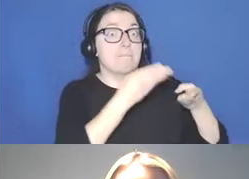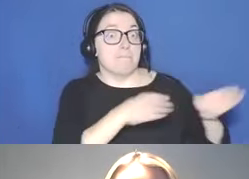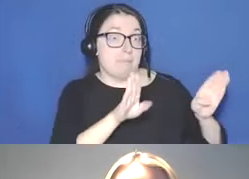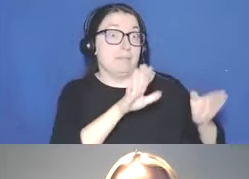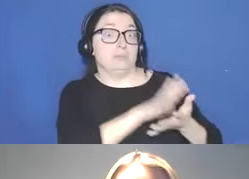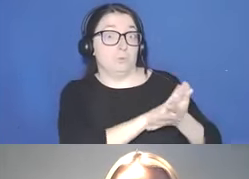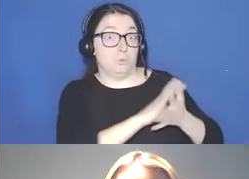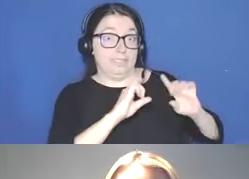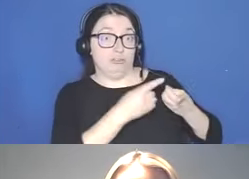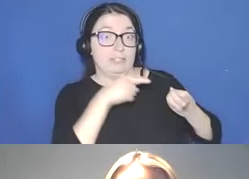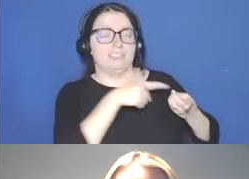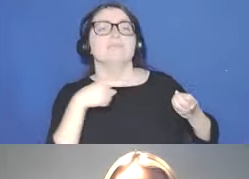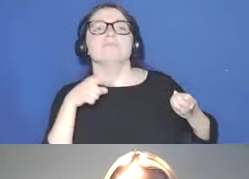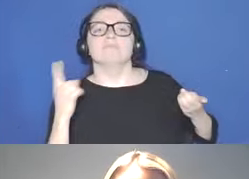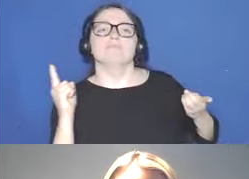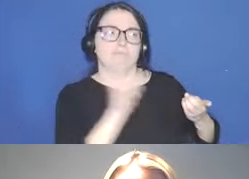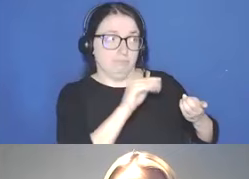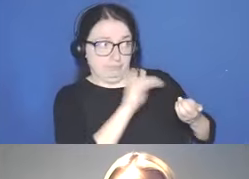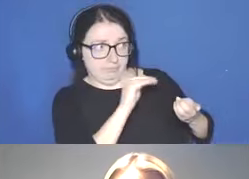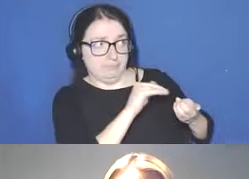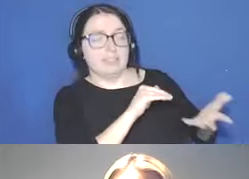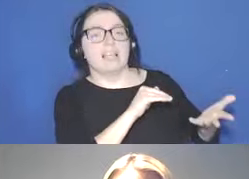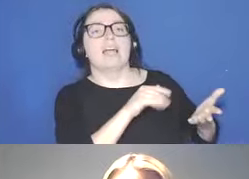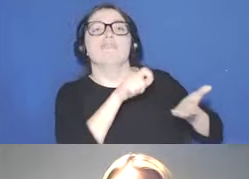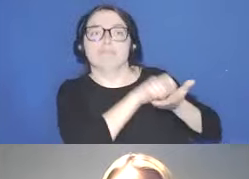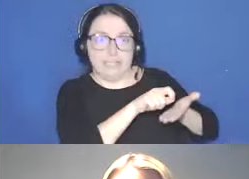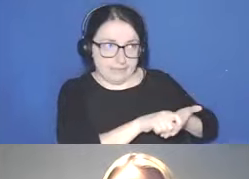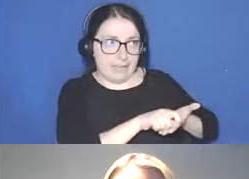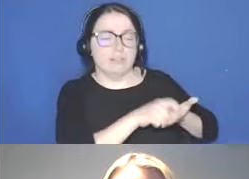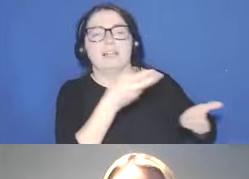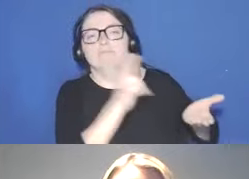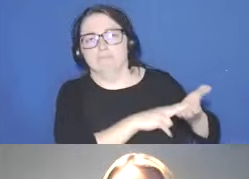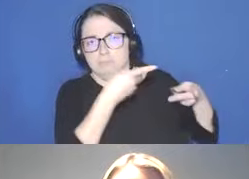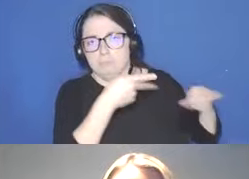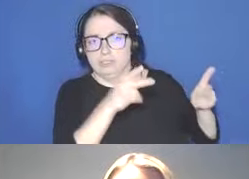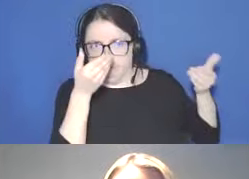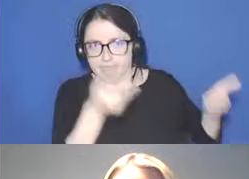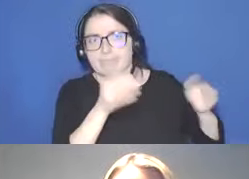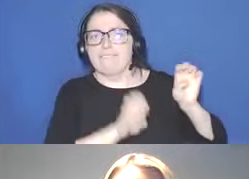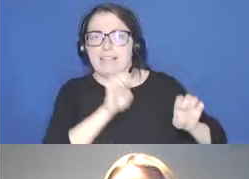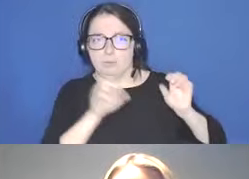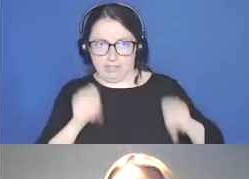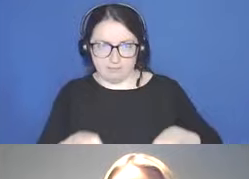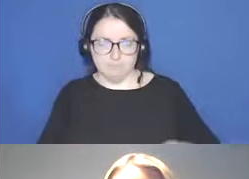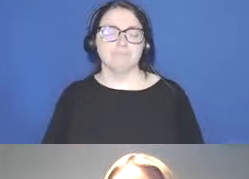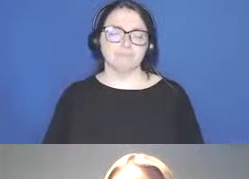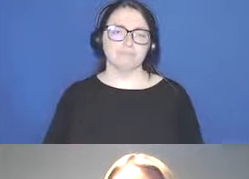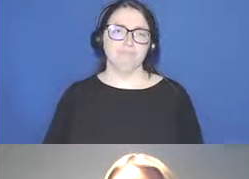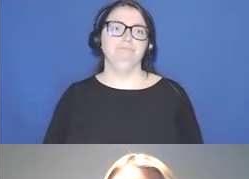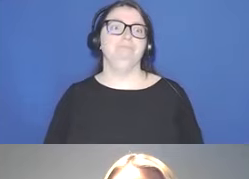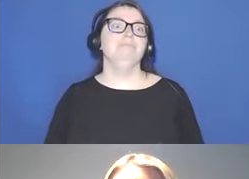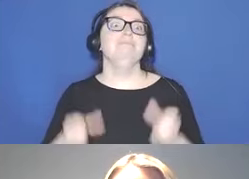writing and also sign off permission for them to do it. And one of the things that kind of keeps coming up is, how do I access